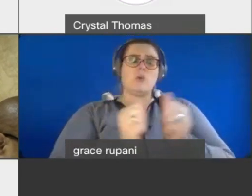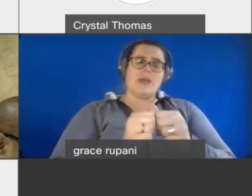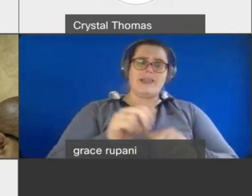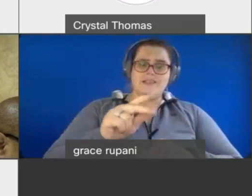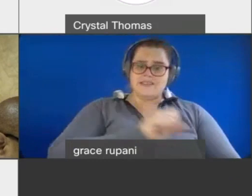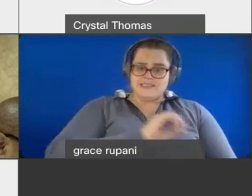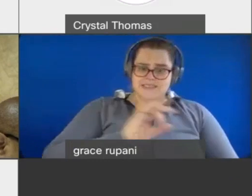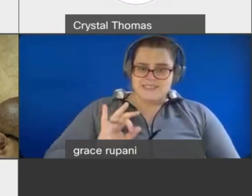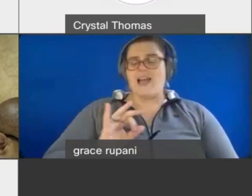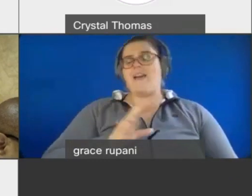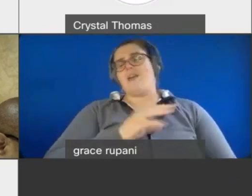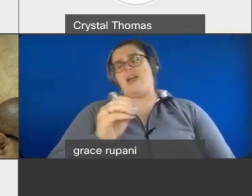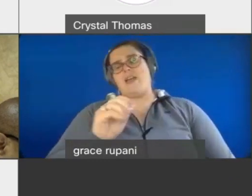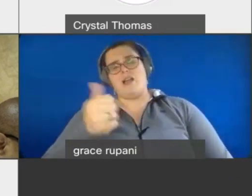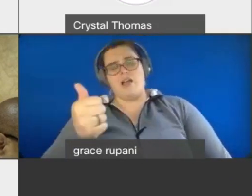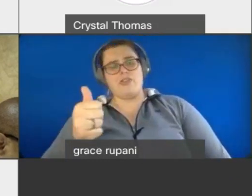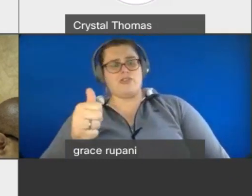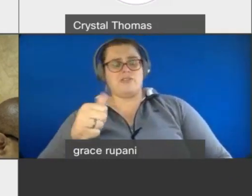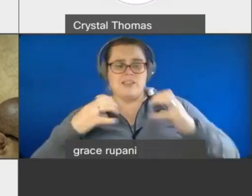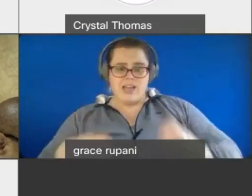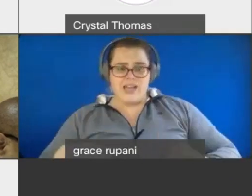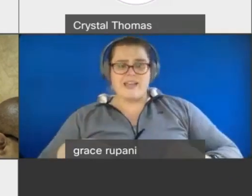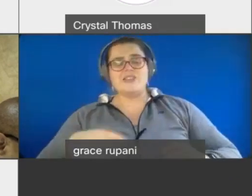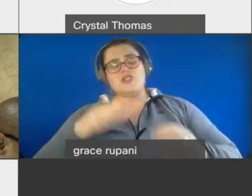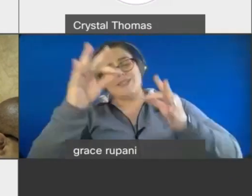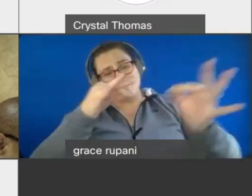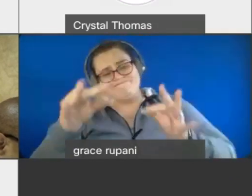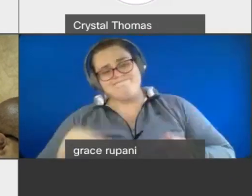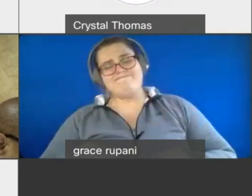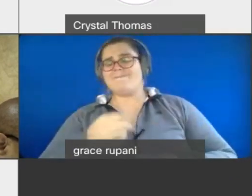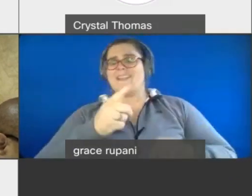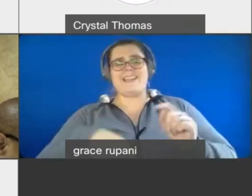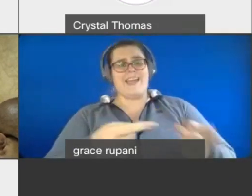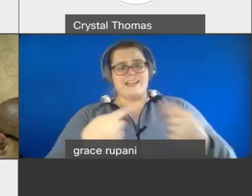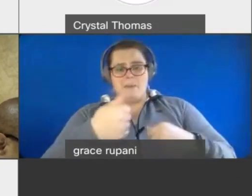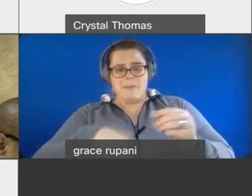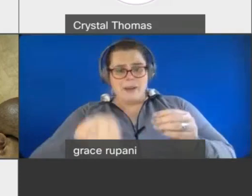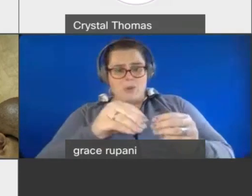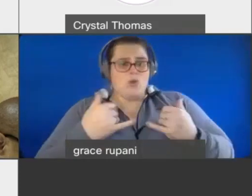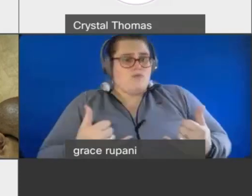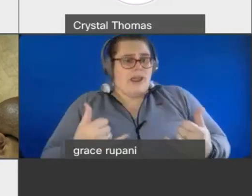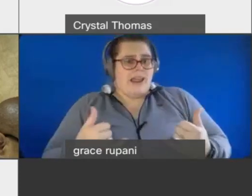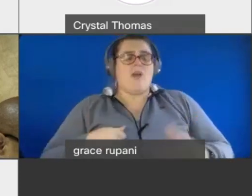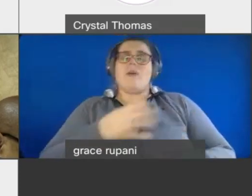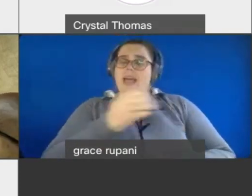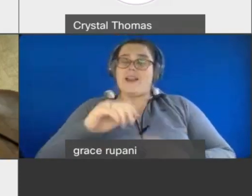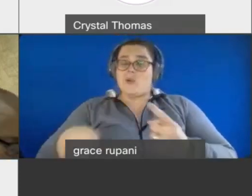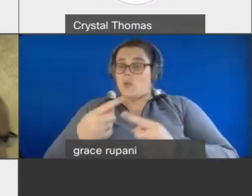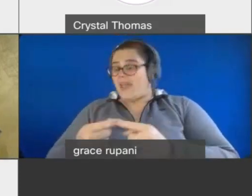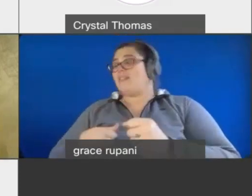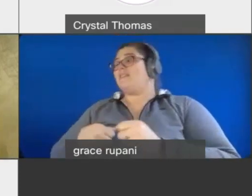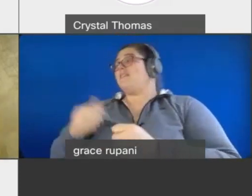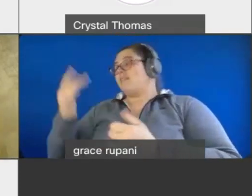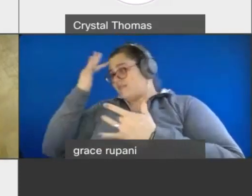they can no longer attend, and to comfort them, to assure them that they will return as soon as the pandemic is behind